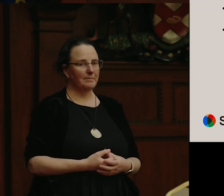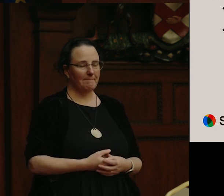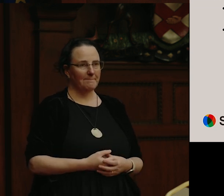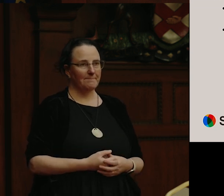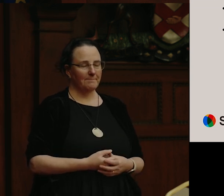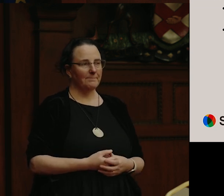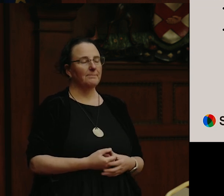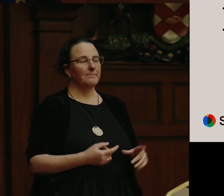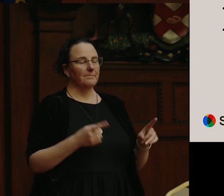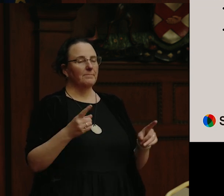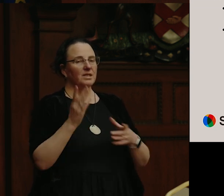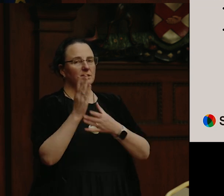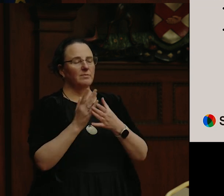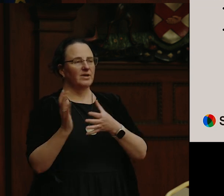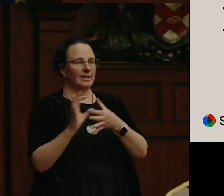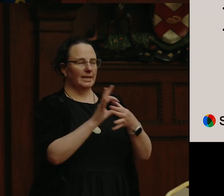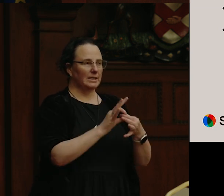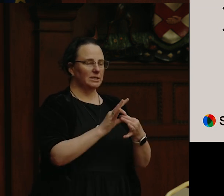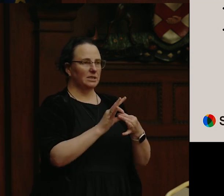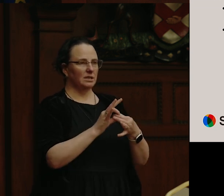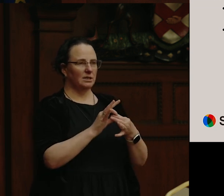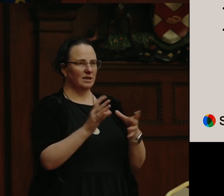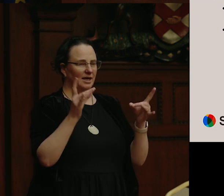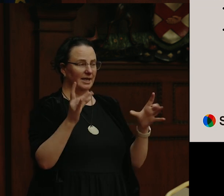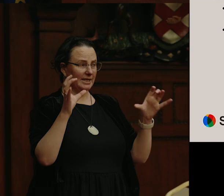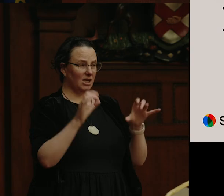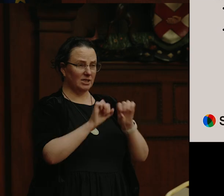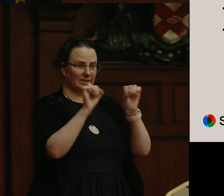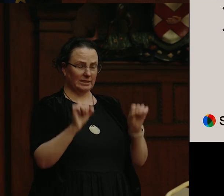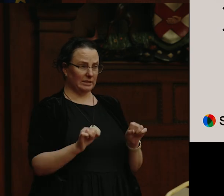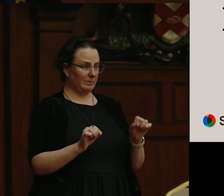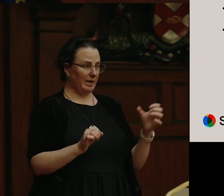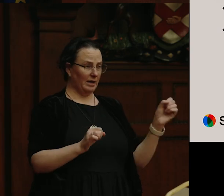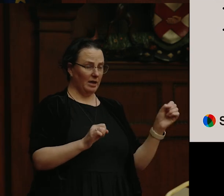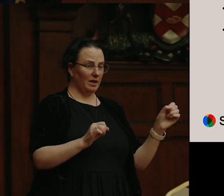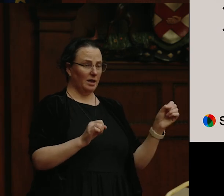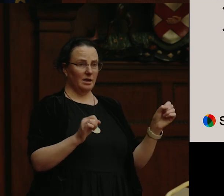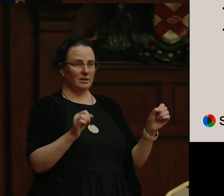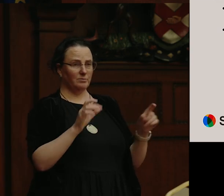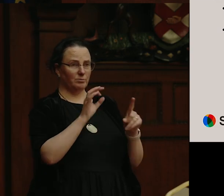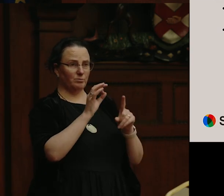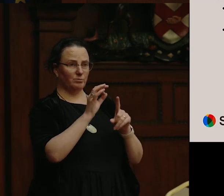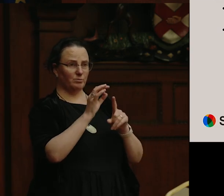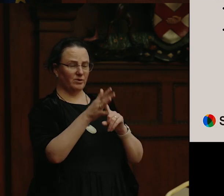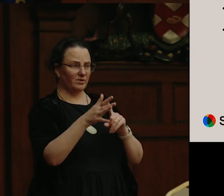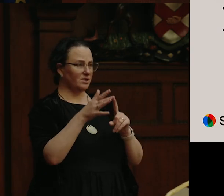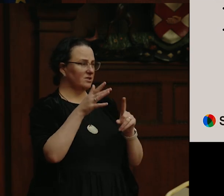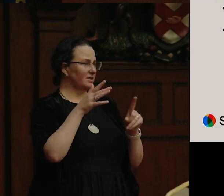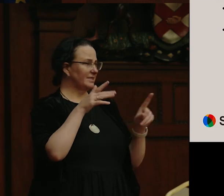That link to that was the challenge of navigating a fragmented healthcare system. People talked about moving between different